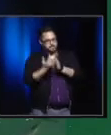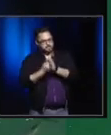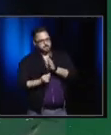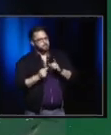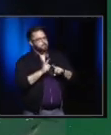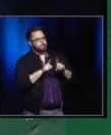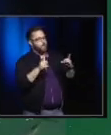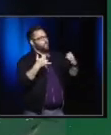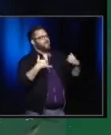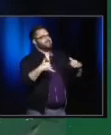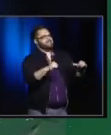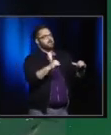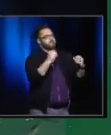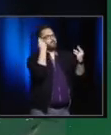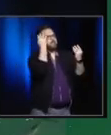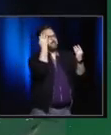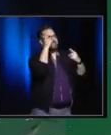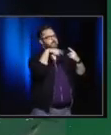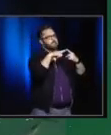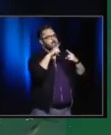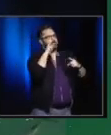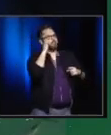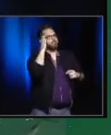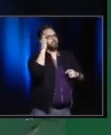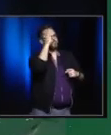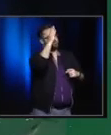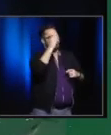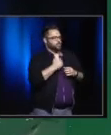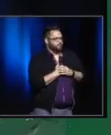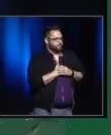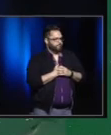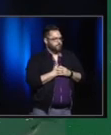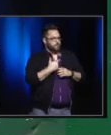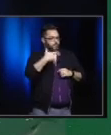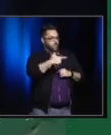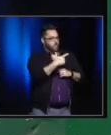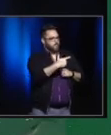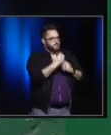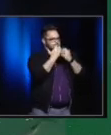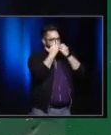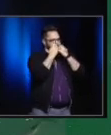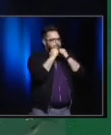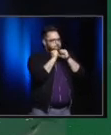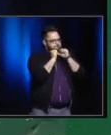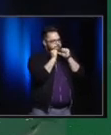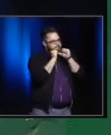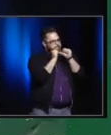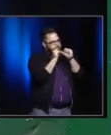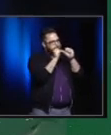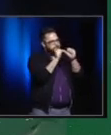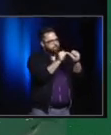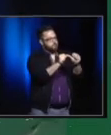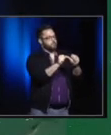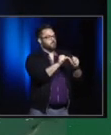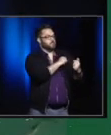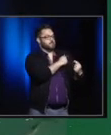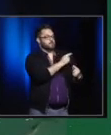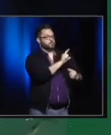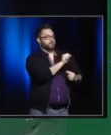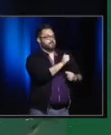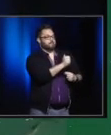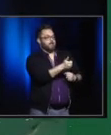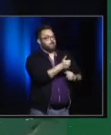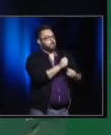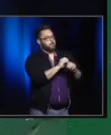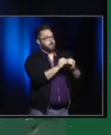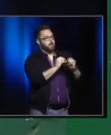remain future-focused. The dolphins are hanging in there. Since 2010, the estimates are similar.